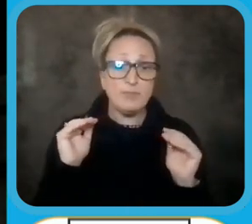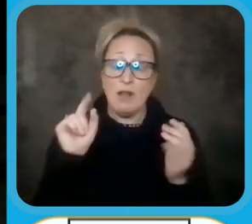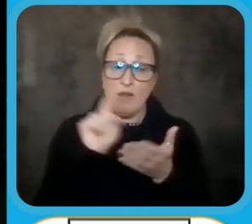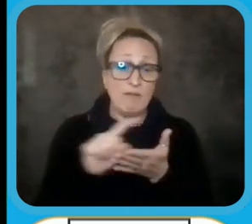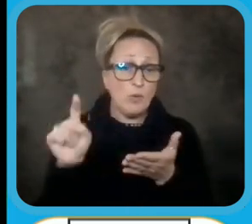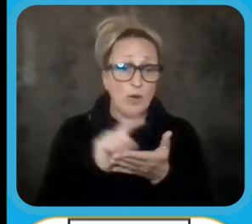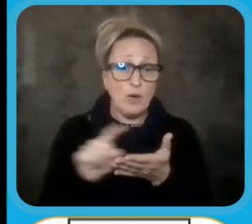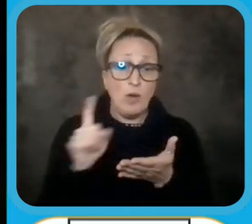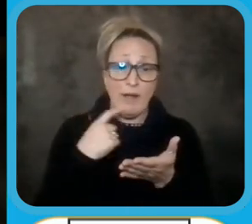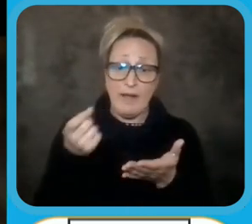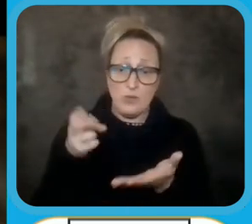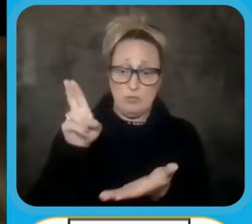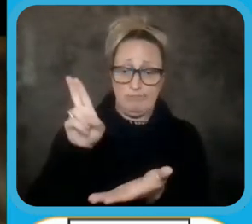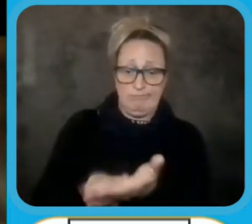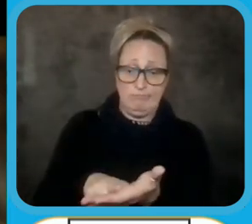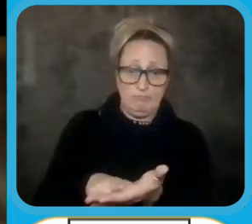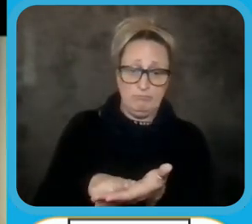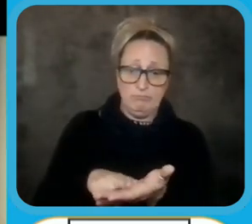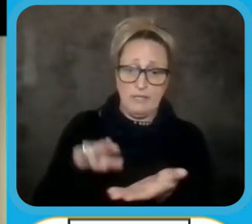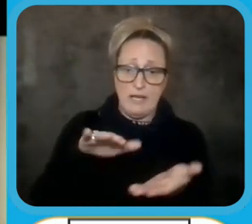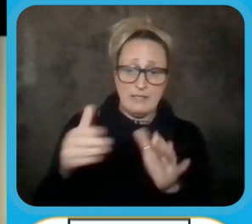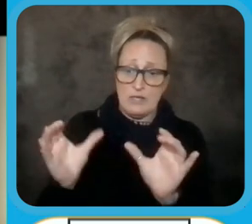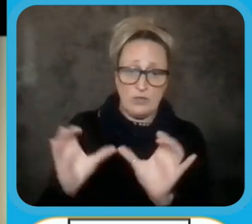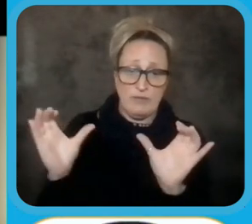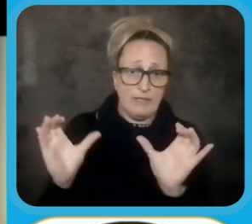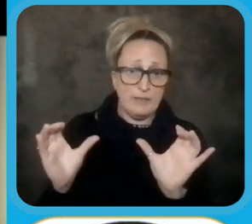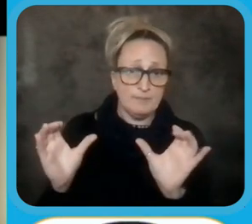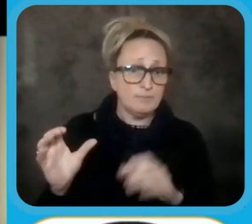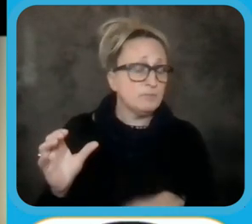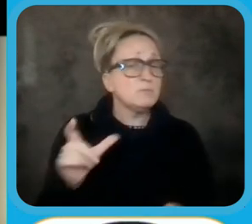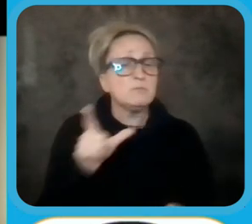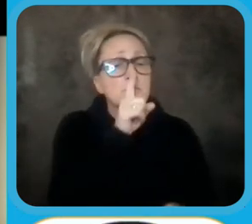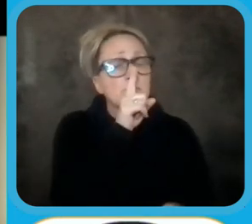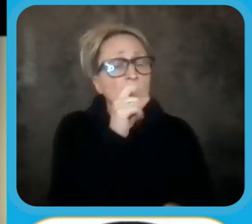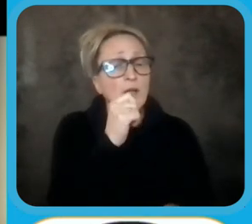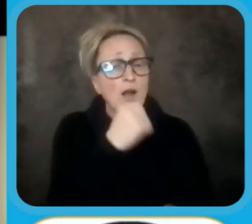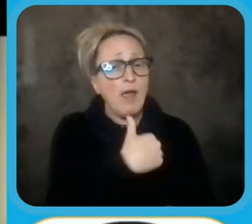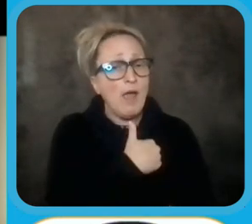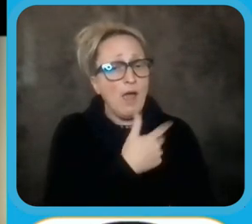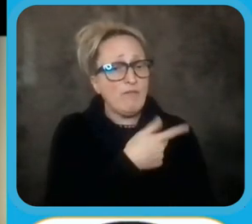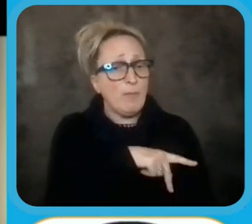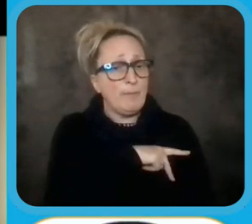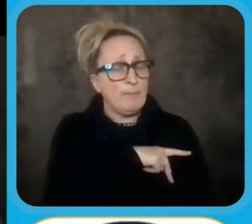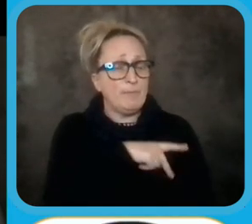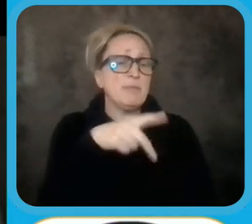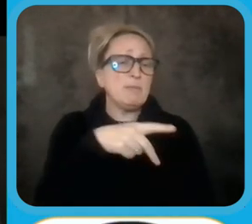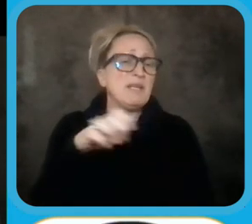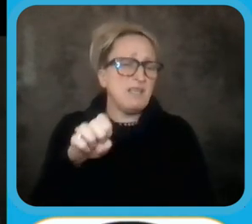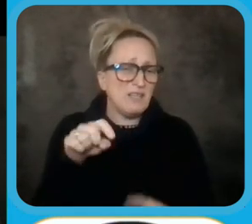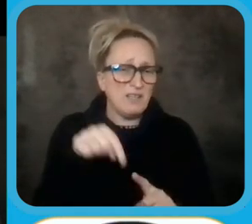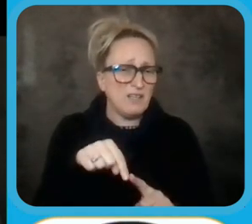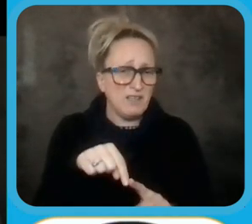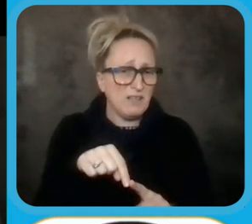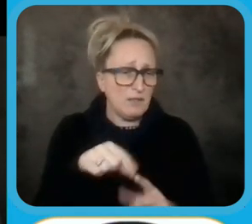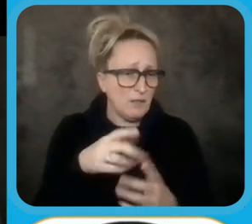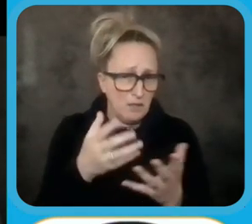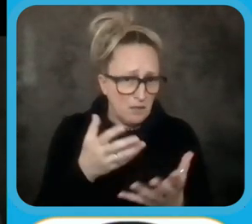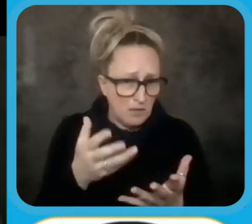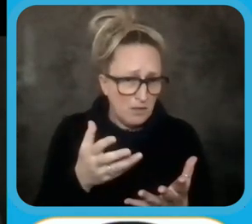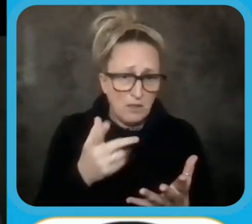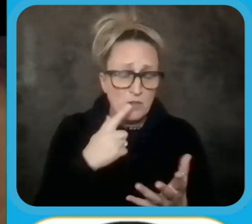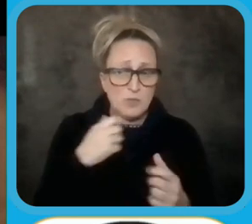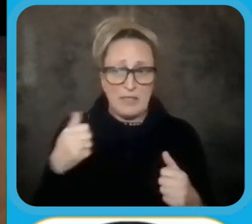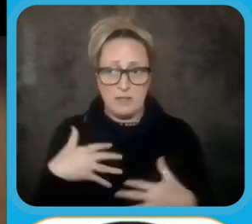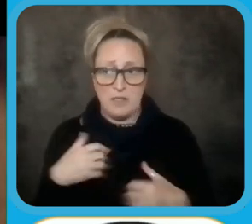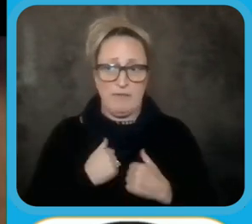had to sign a death certificate. We didn't have enough personal protective equipment. And so just being terrified